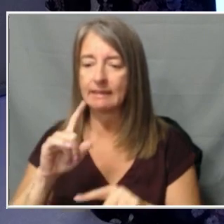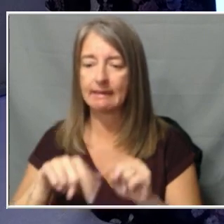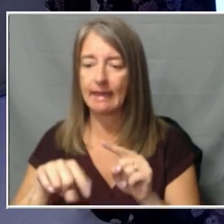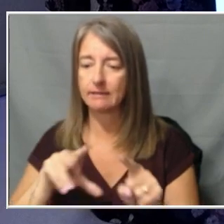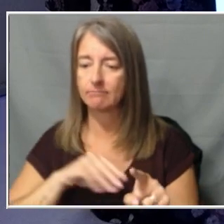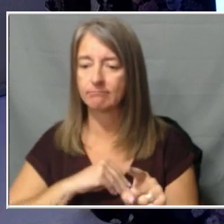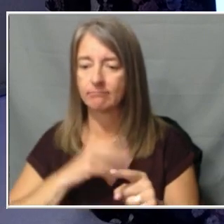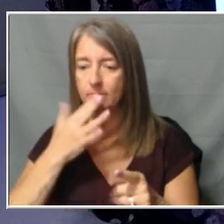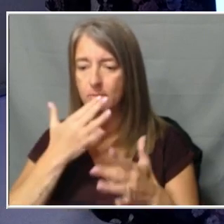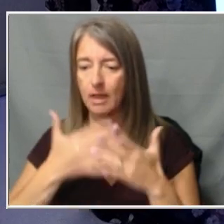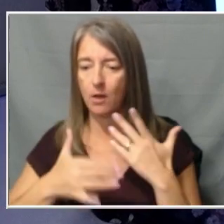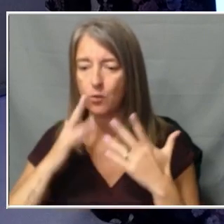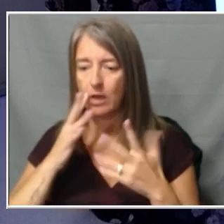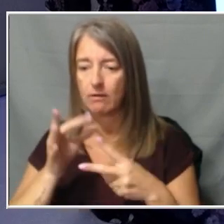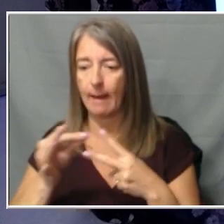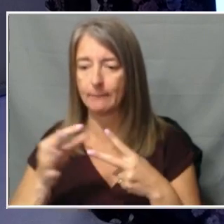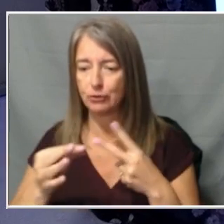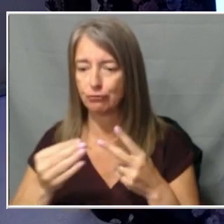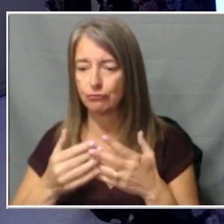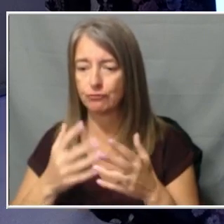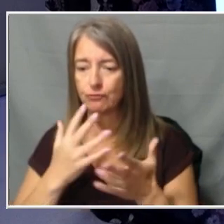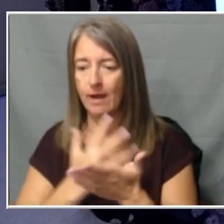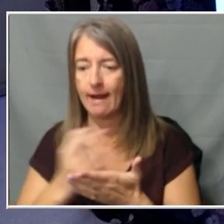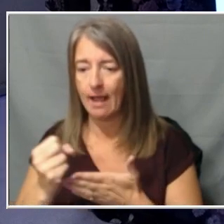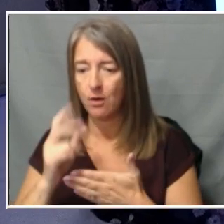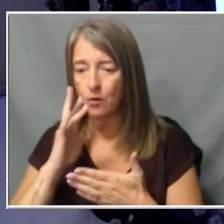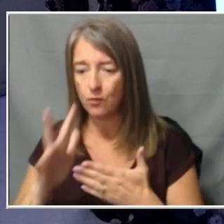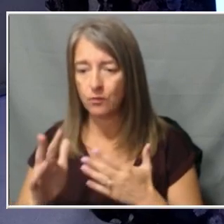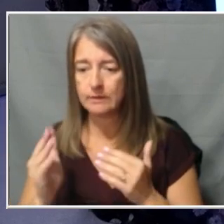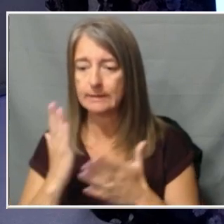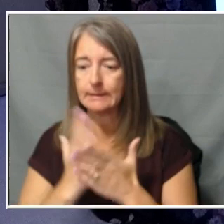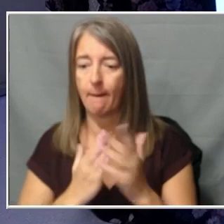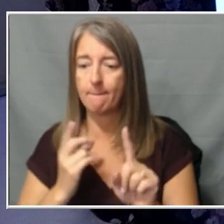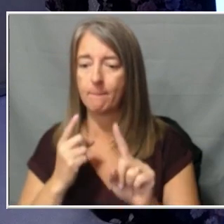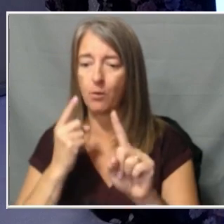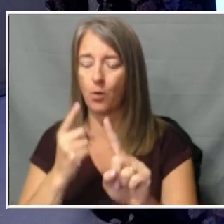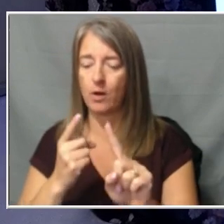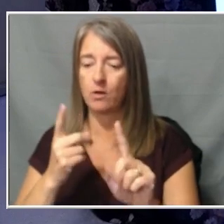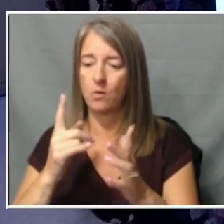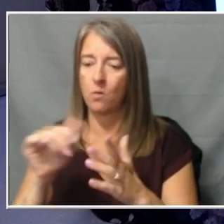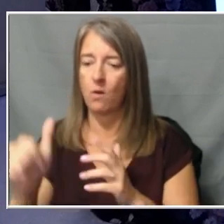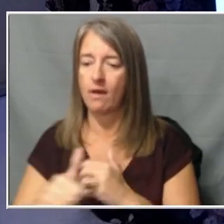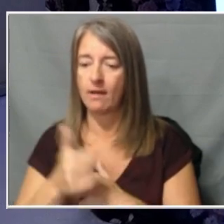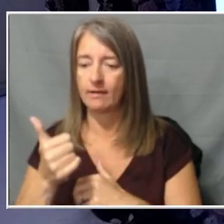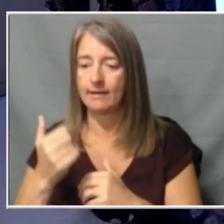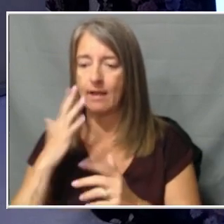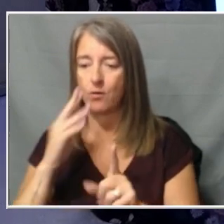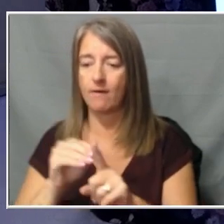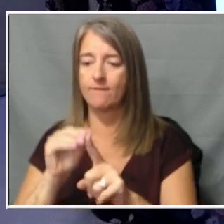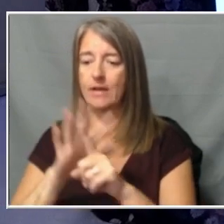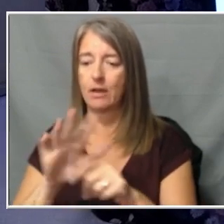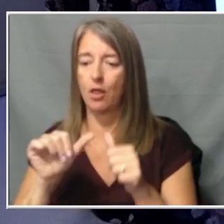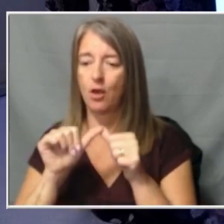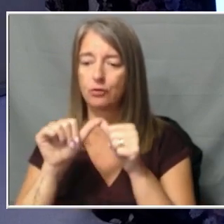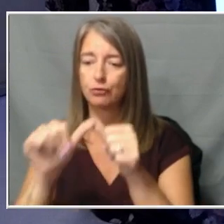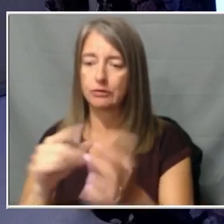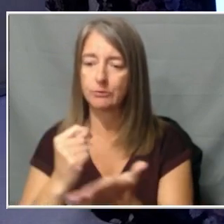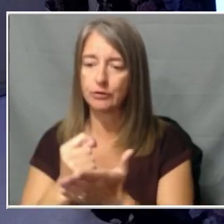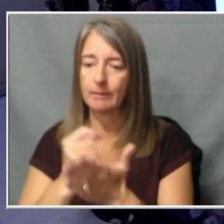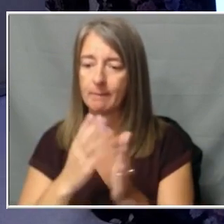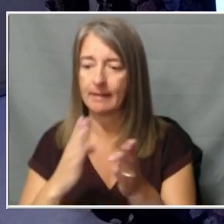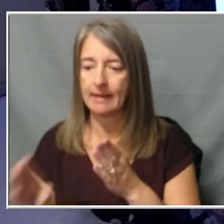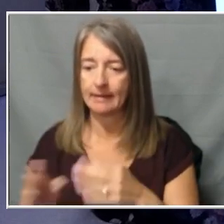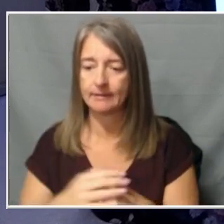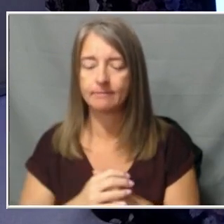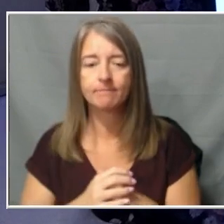out of options? I mean, that's a fair question. It At some point to say, Yeah. what else, how is this going to affect her long-term treatment plan? It